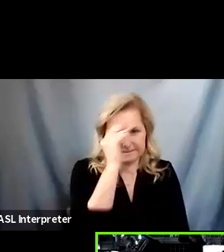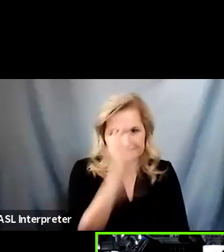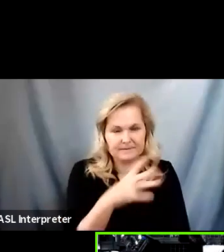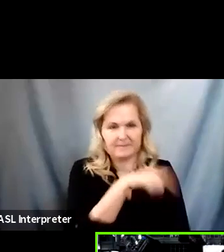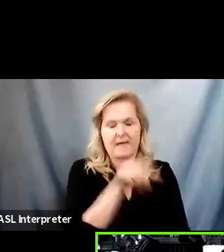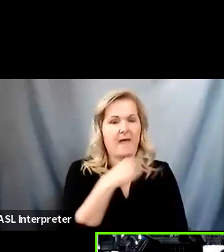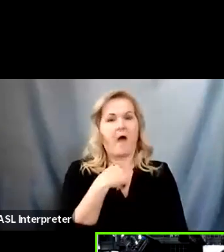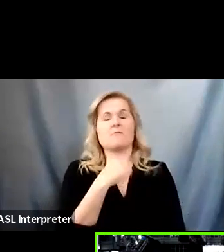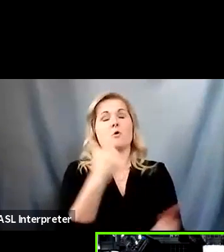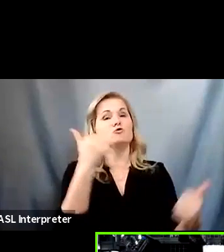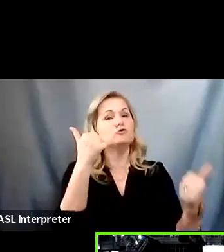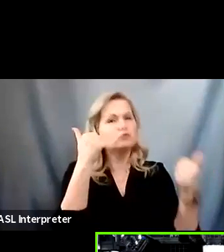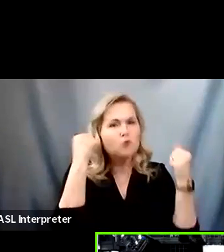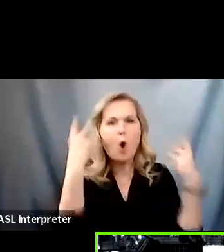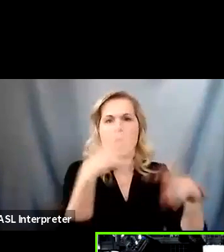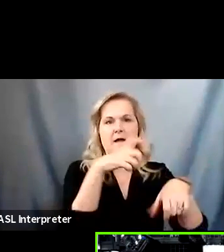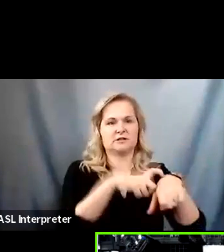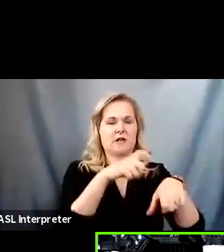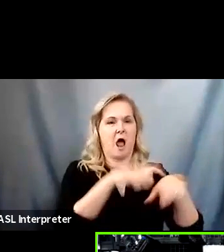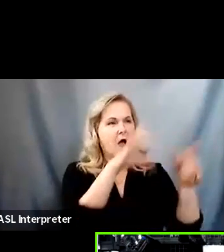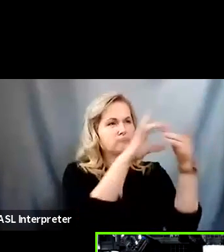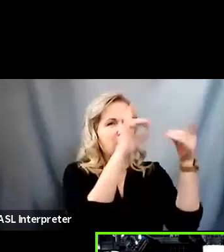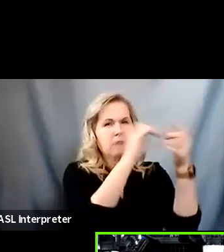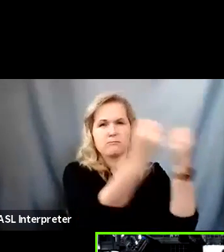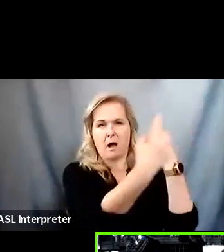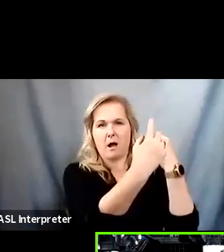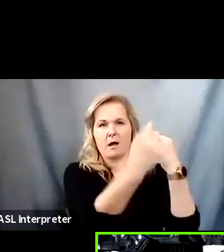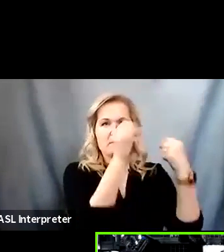too much time on their hands. So it's amazing.